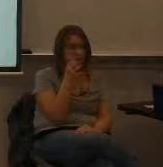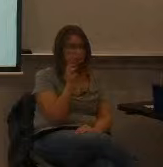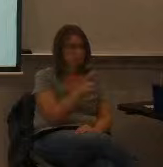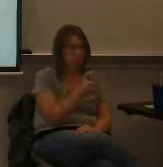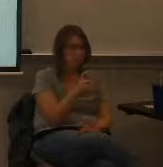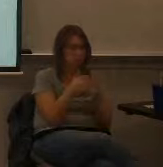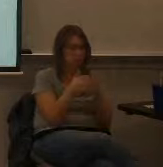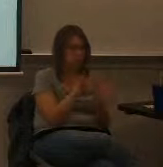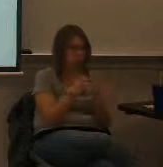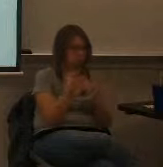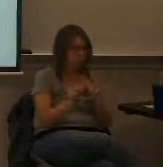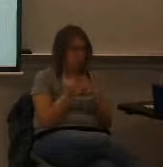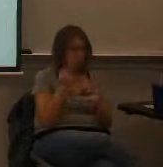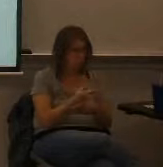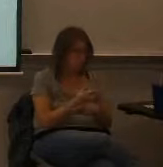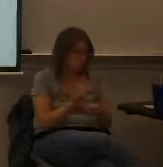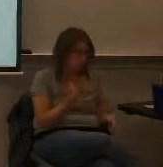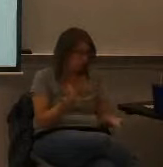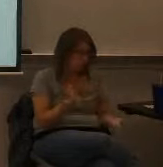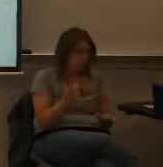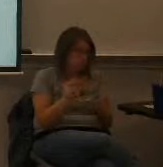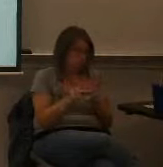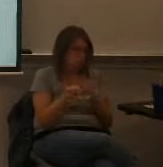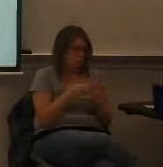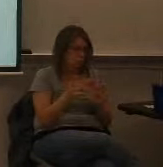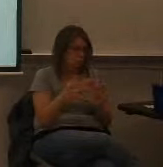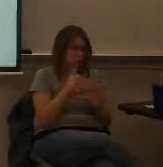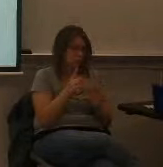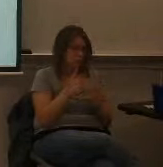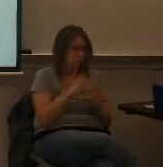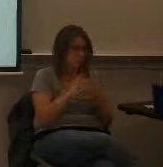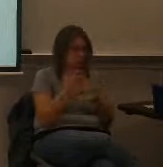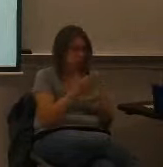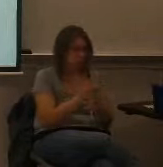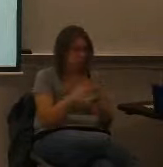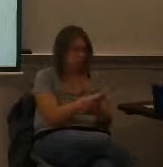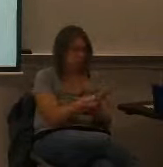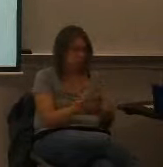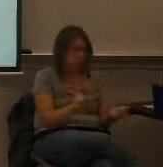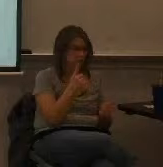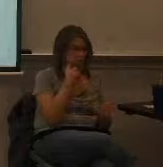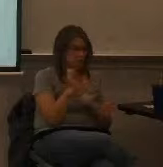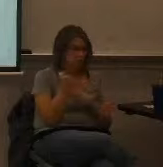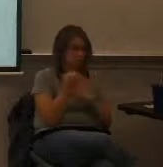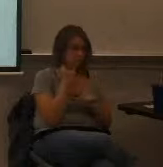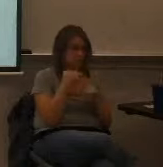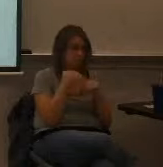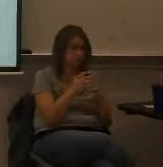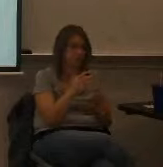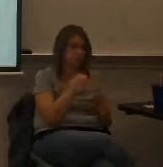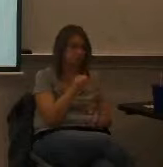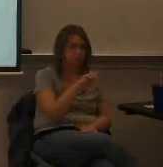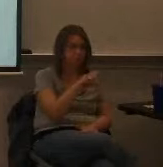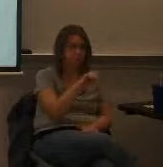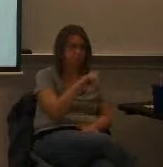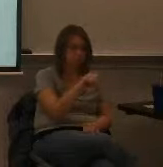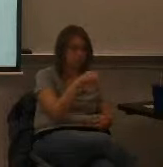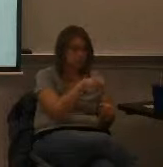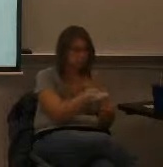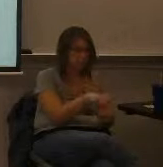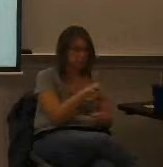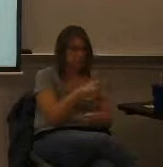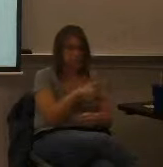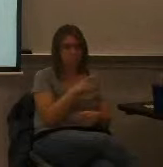plants, or in general, just people, right? People do things that are extraordinarily destructive to the environment, whether we put a ton of sediment in through